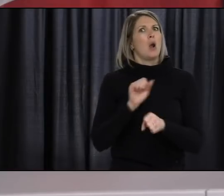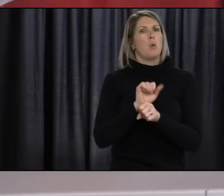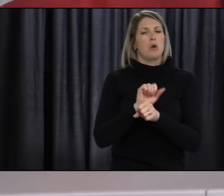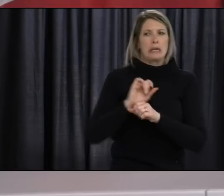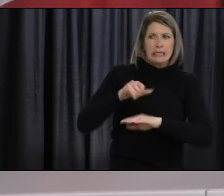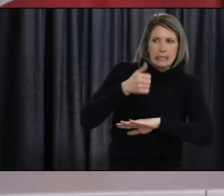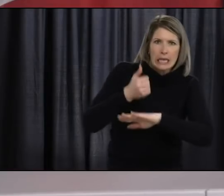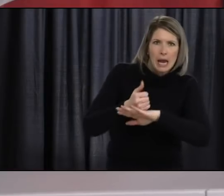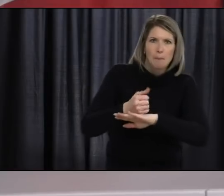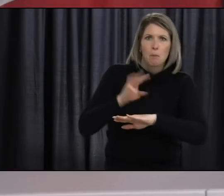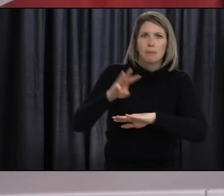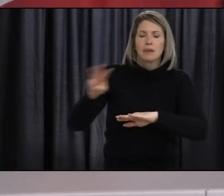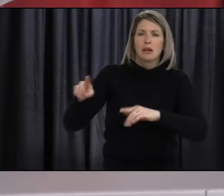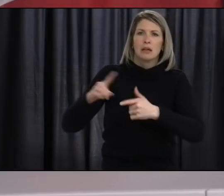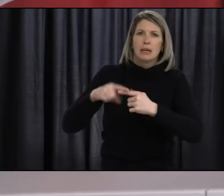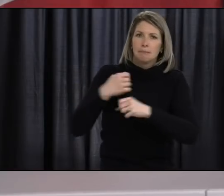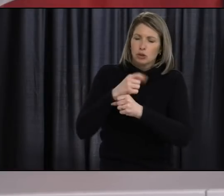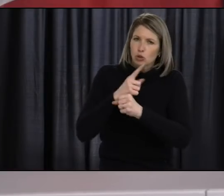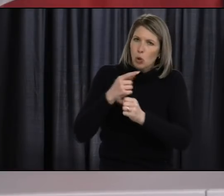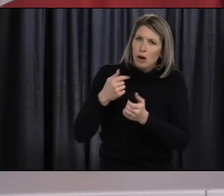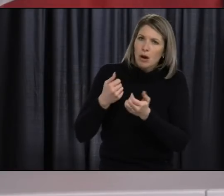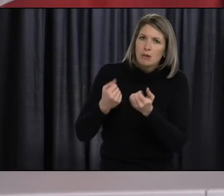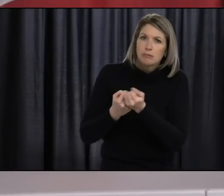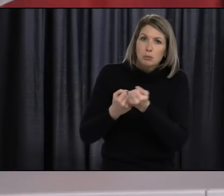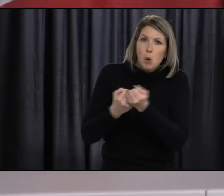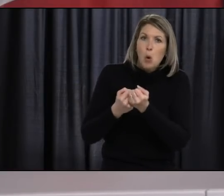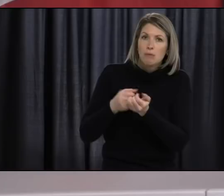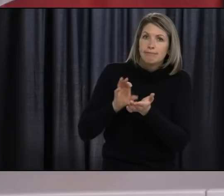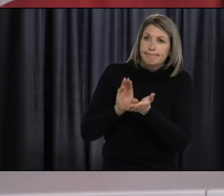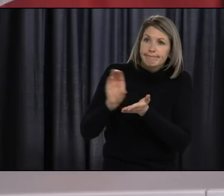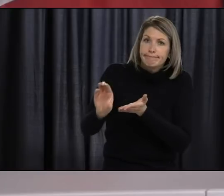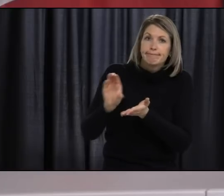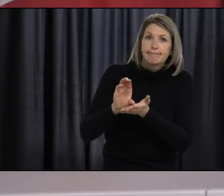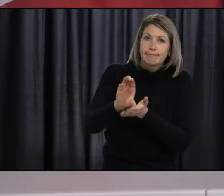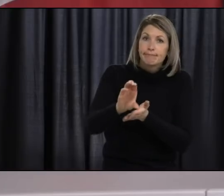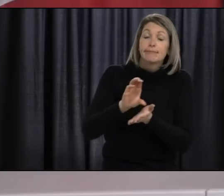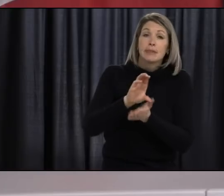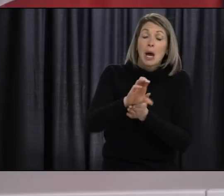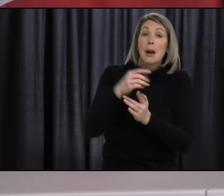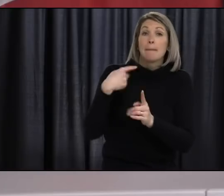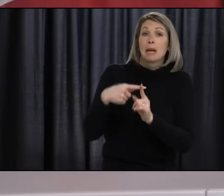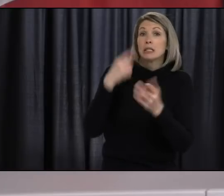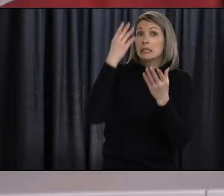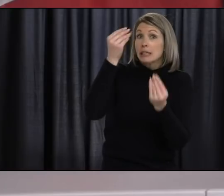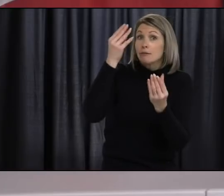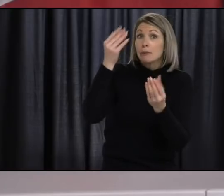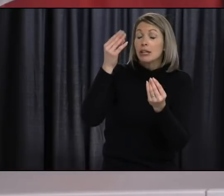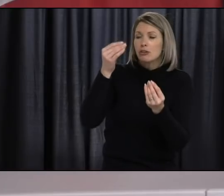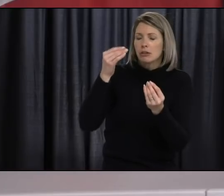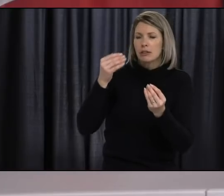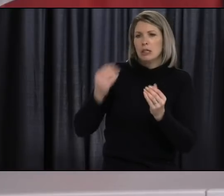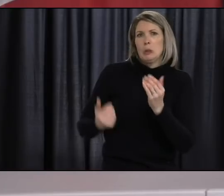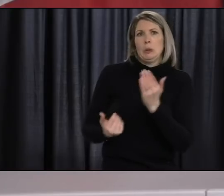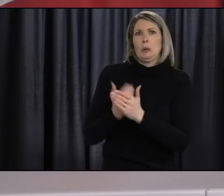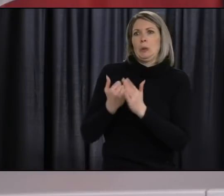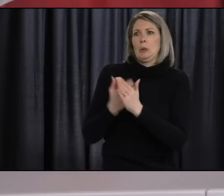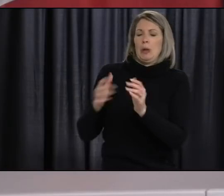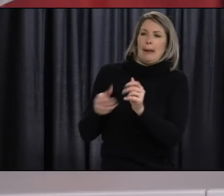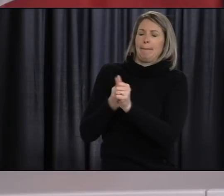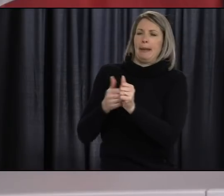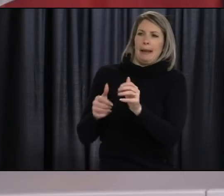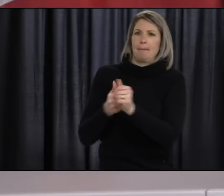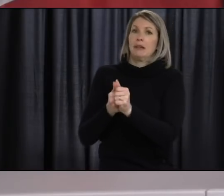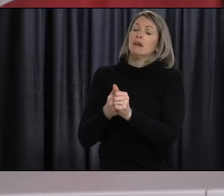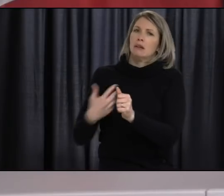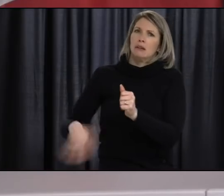sure the portals are open, making sure that, that the information is available, and you can quickly turn around the support that's required. And